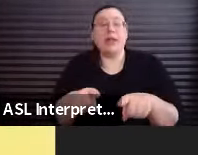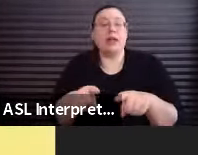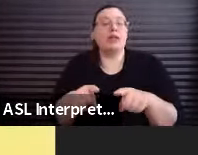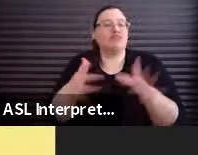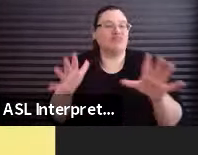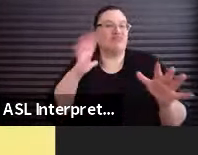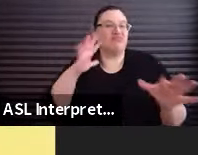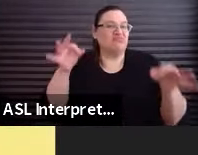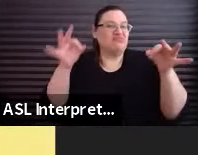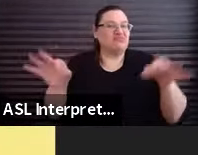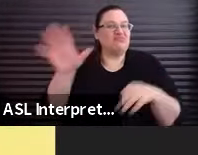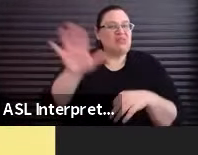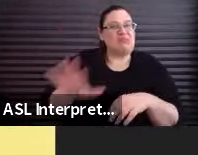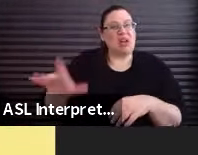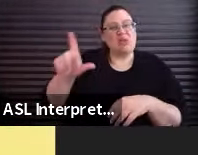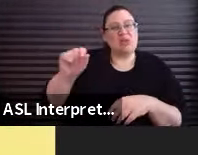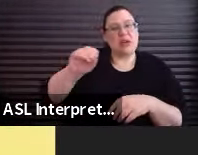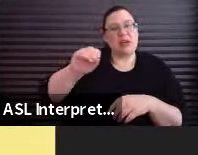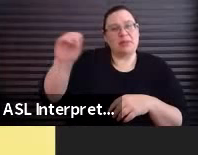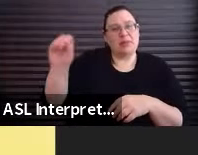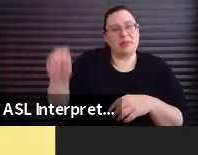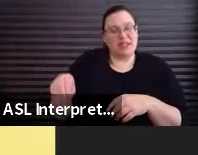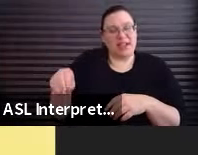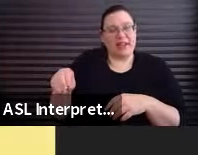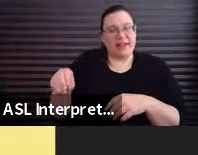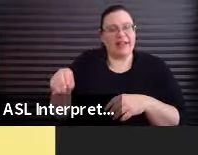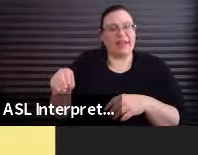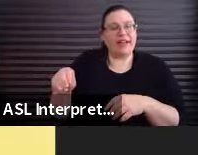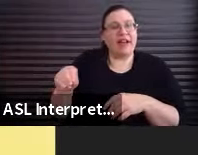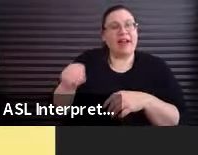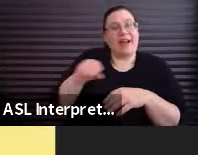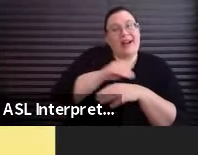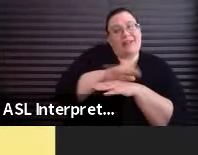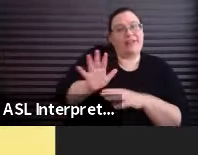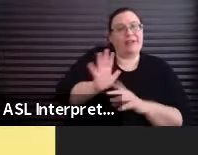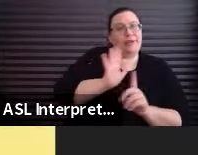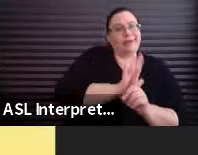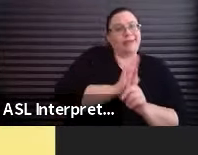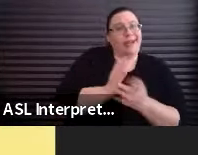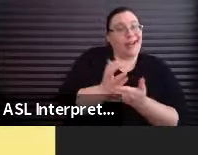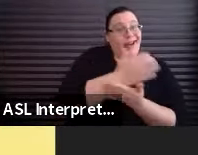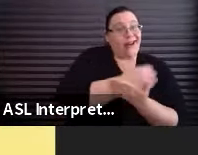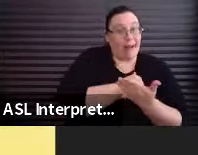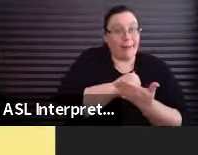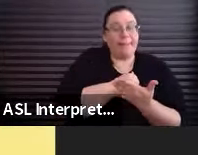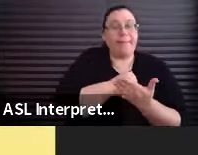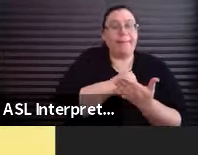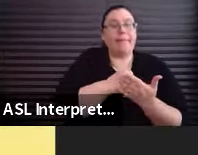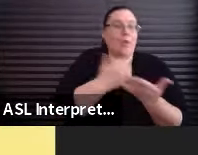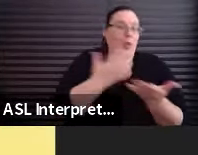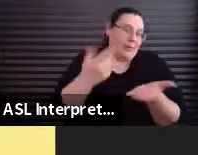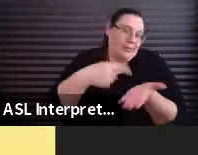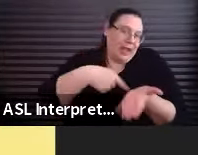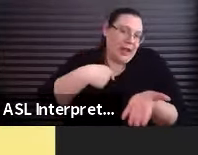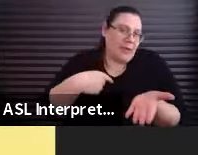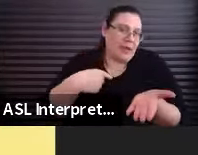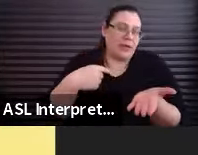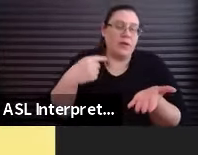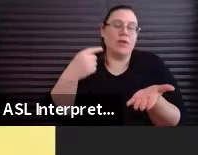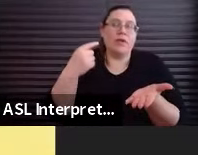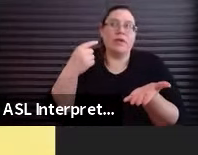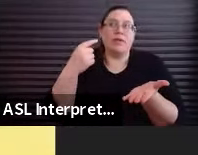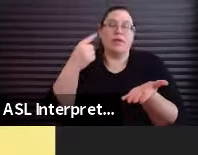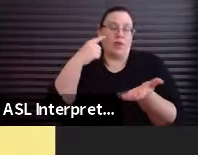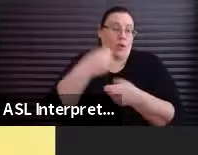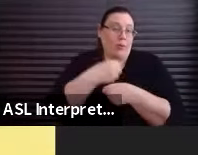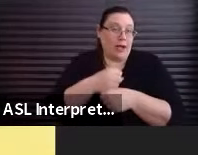that approximately 20% of an influencer's income in this, or payment for a